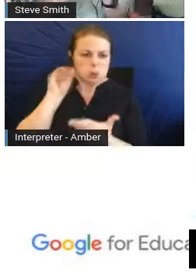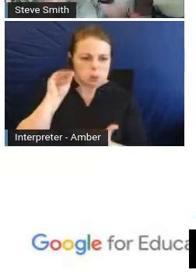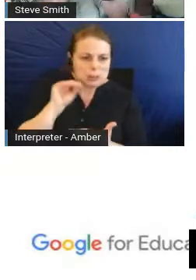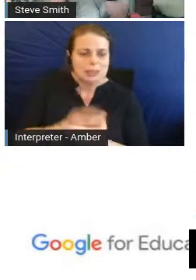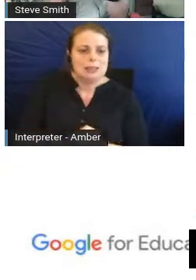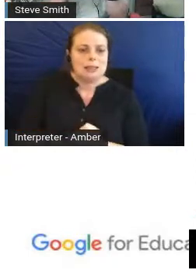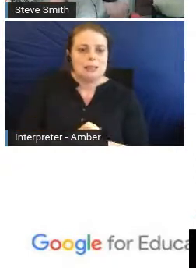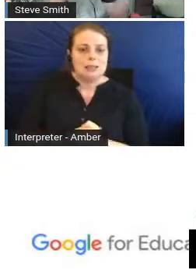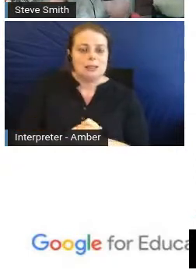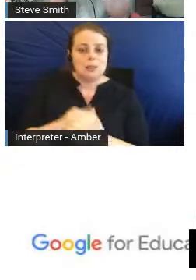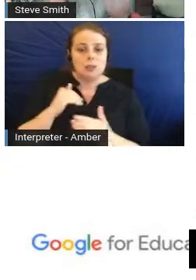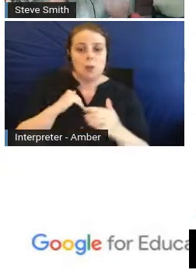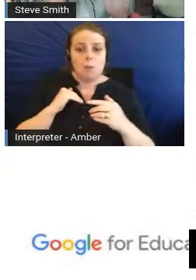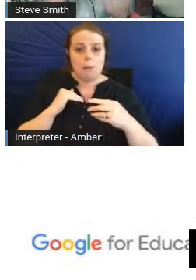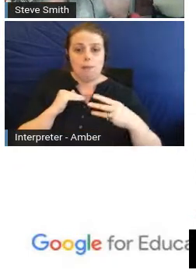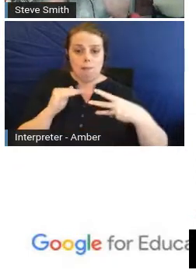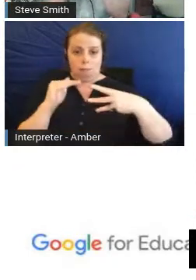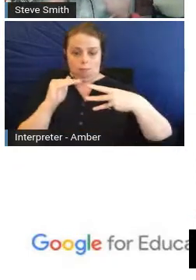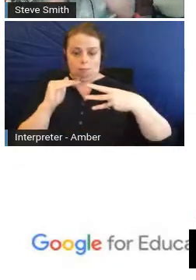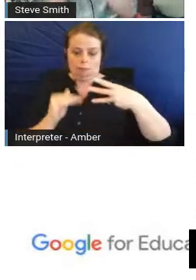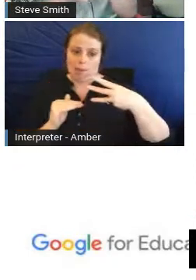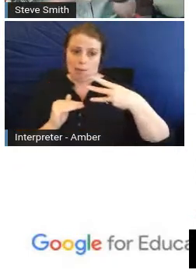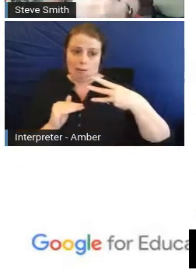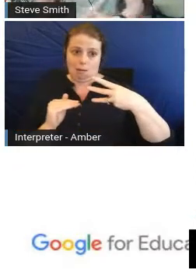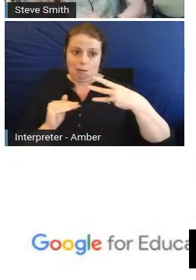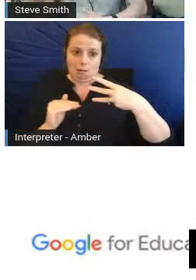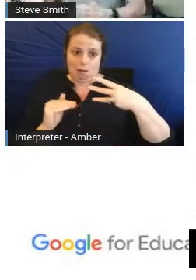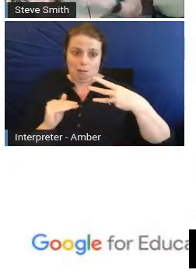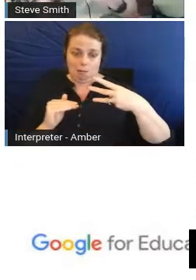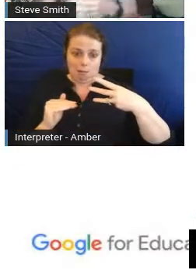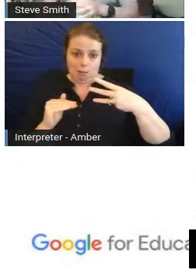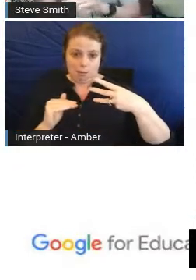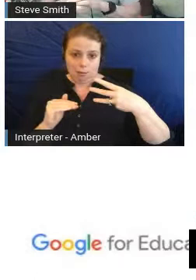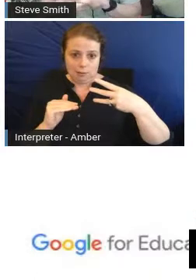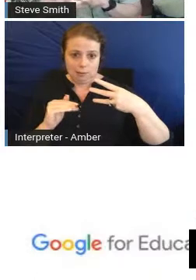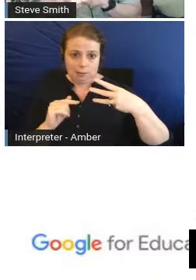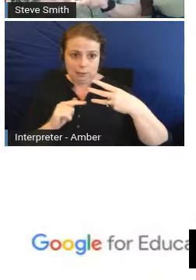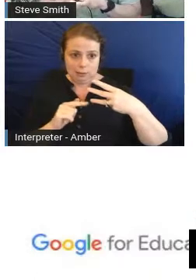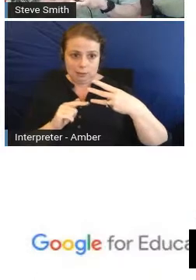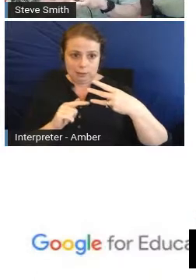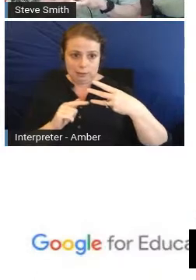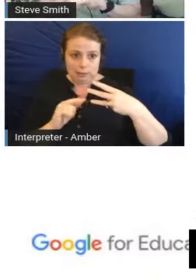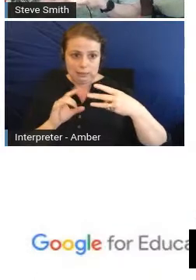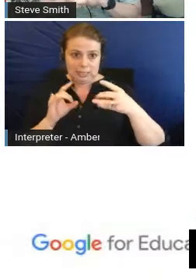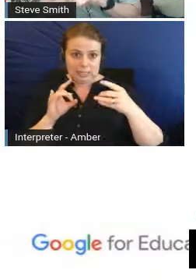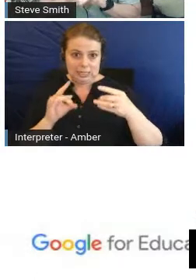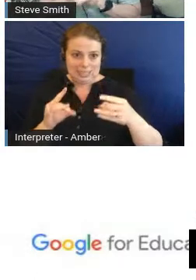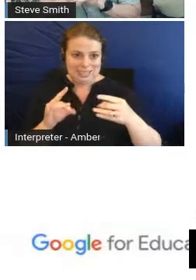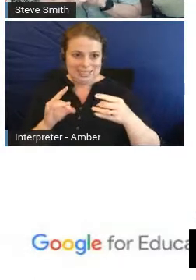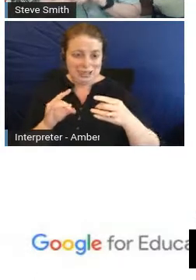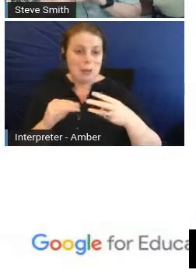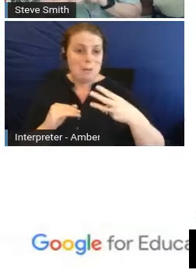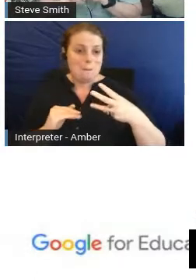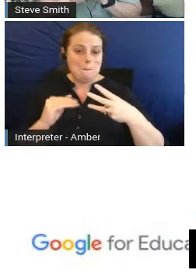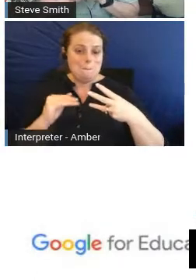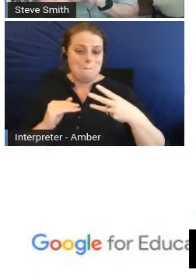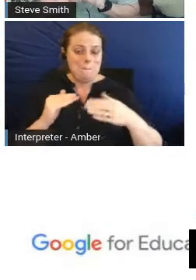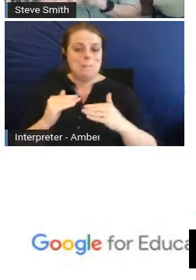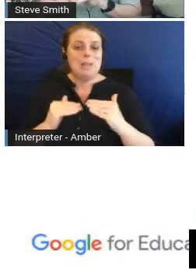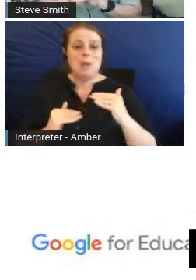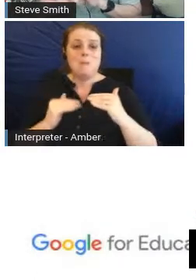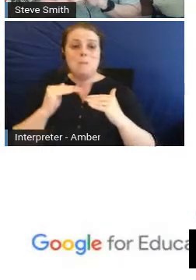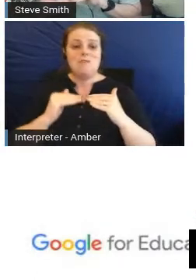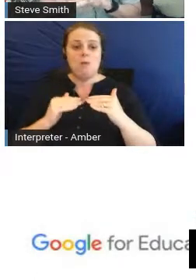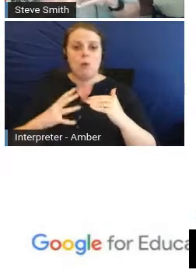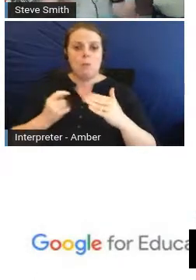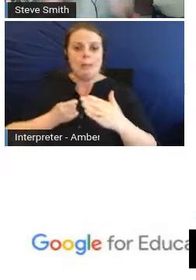sitting below the level that actually begins any bills being created. I'm sure my colleagues in cloud would not be very happy